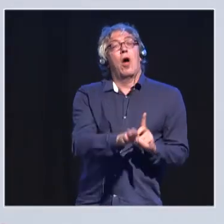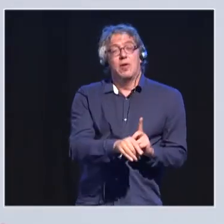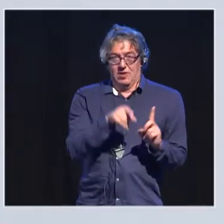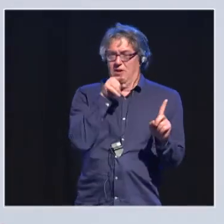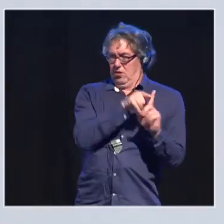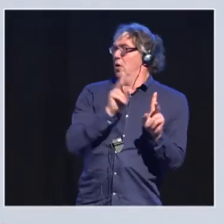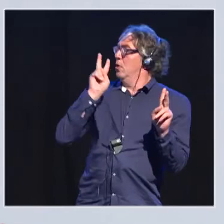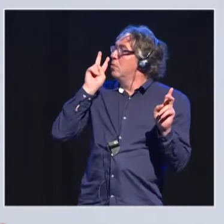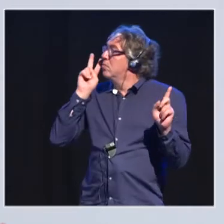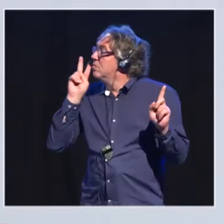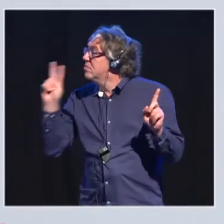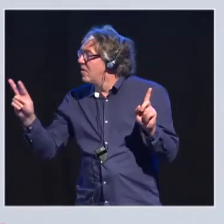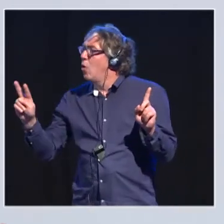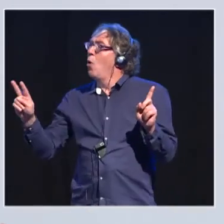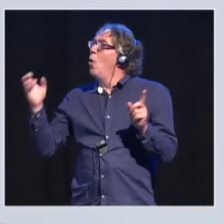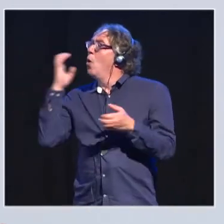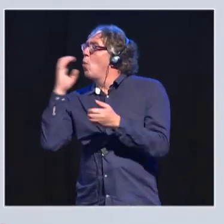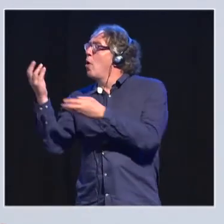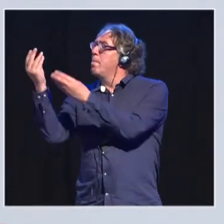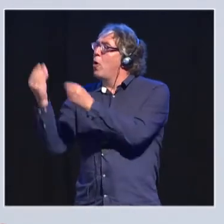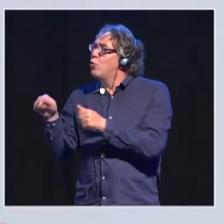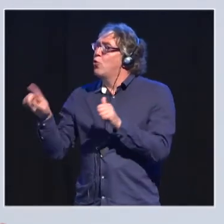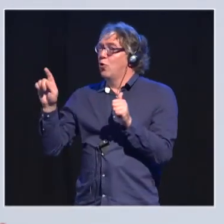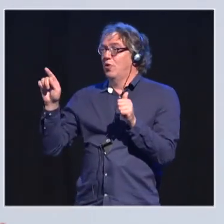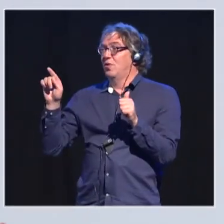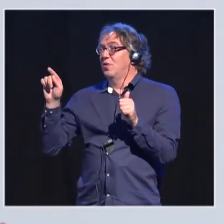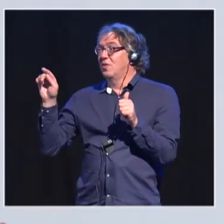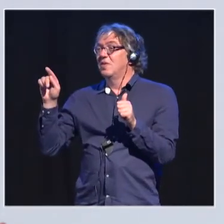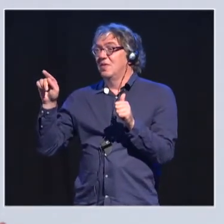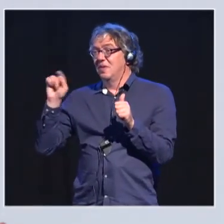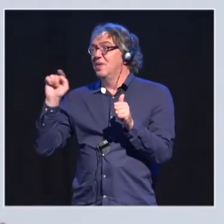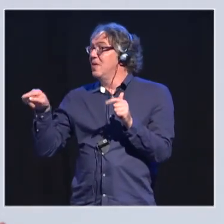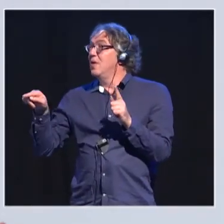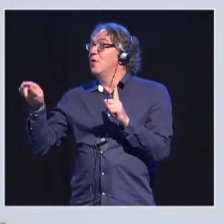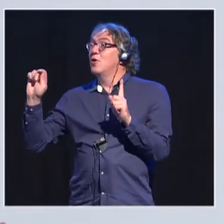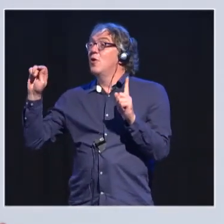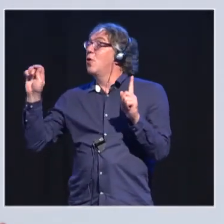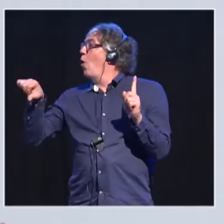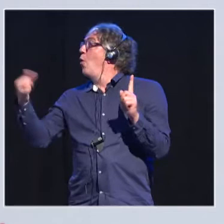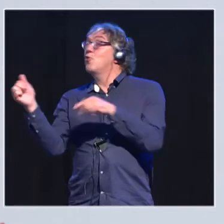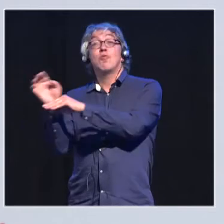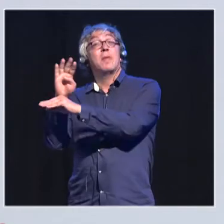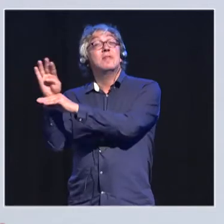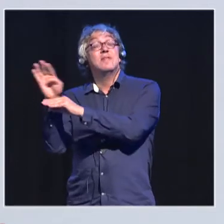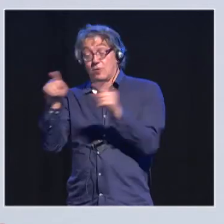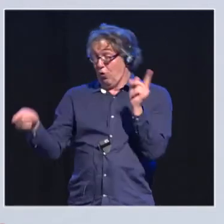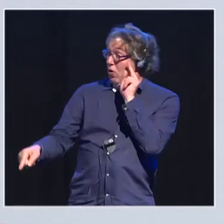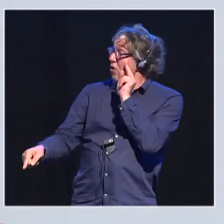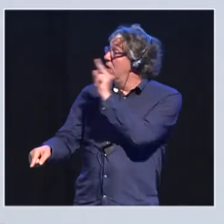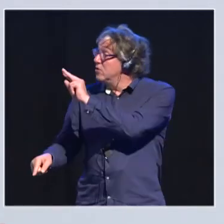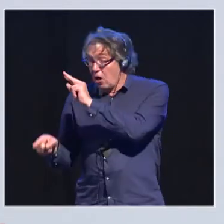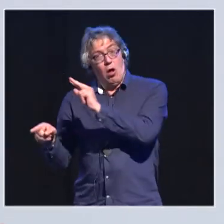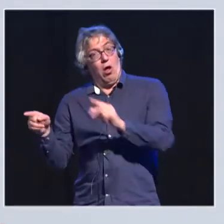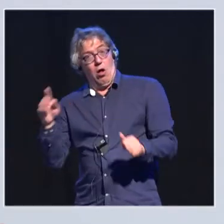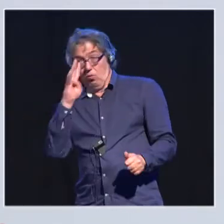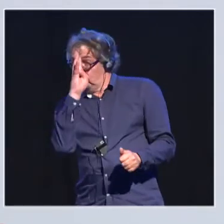mobile payments and mobile money in Orange and other companies, now they are starting